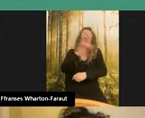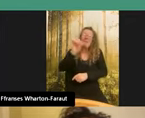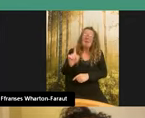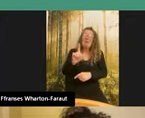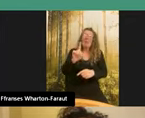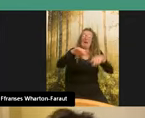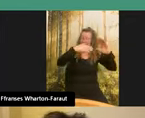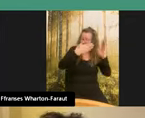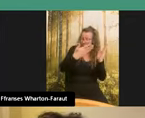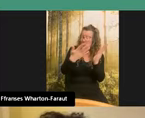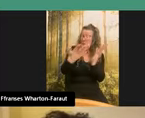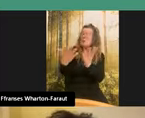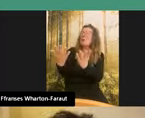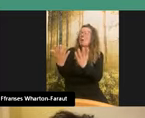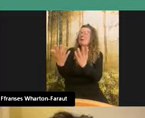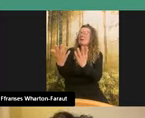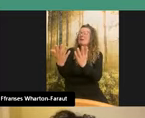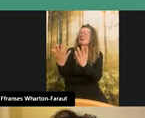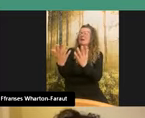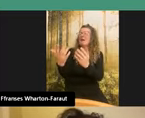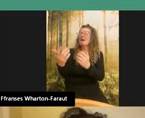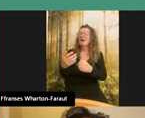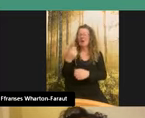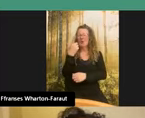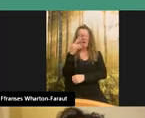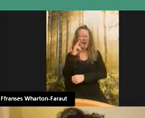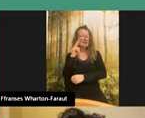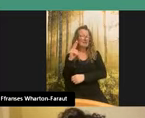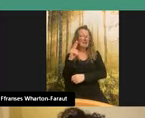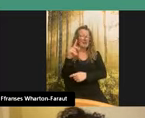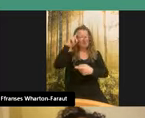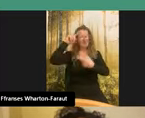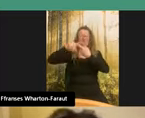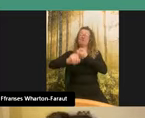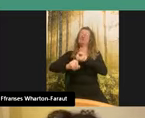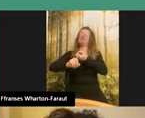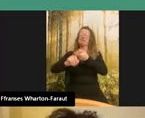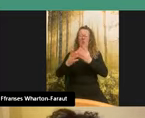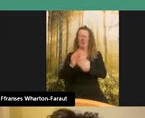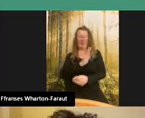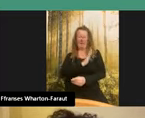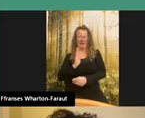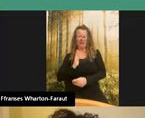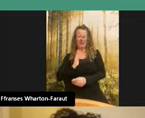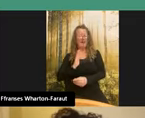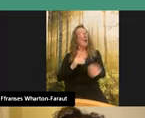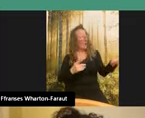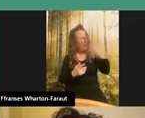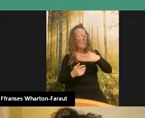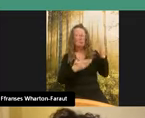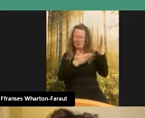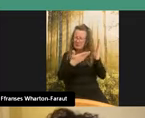as self-obsessed or in some way, but then ask them to come to serve. And then